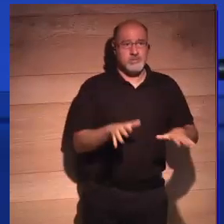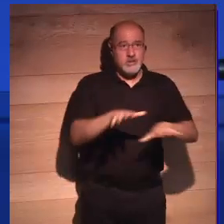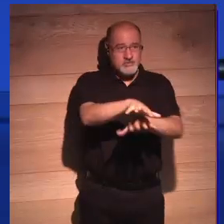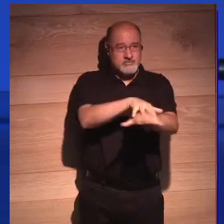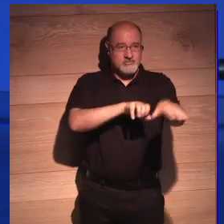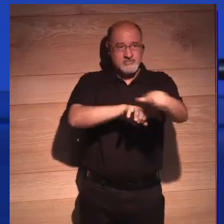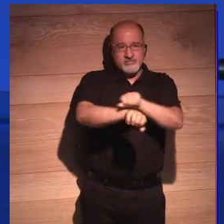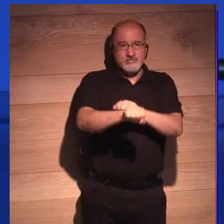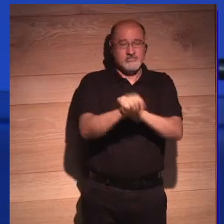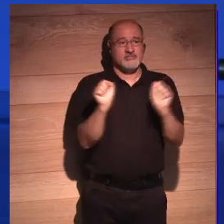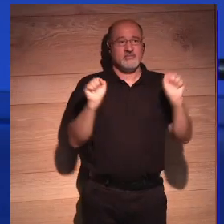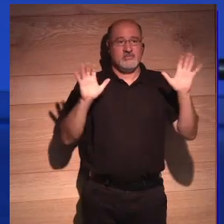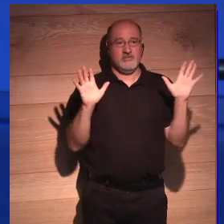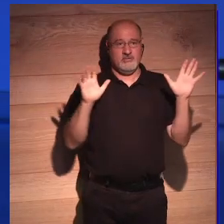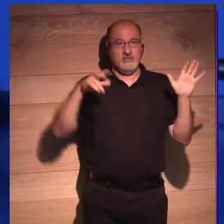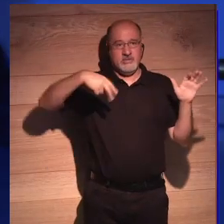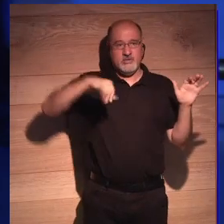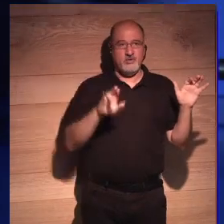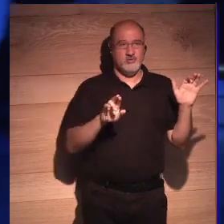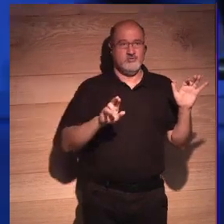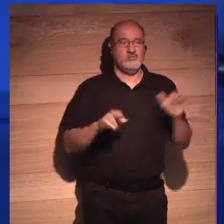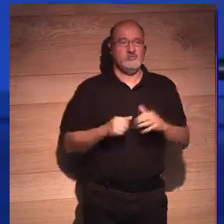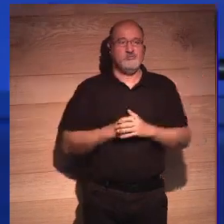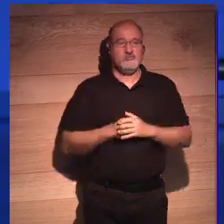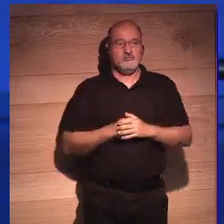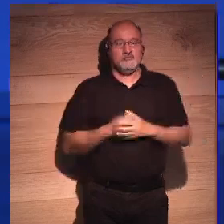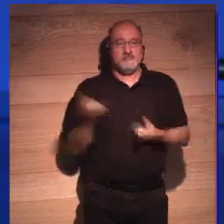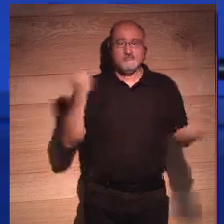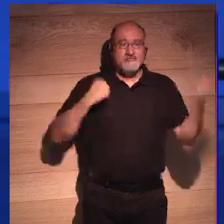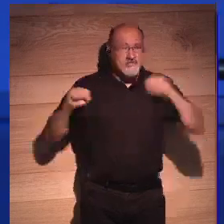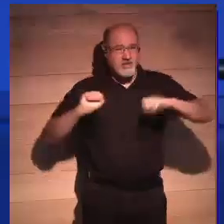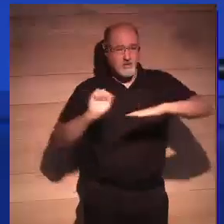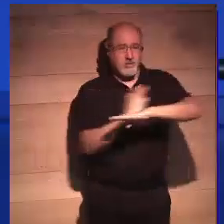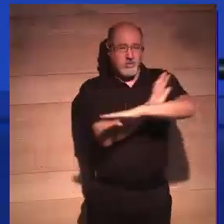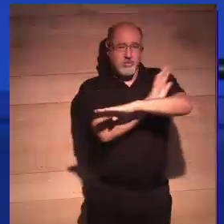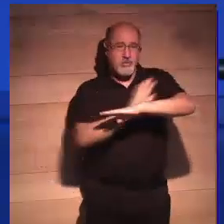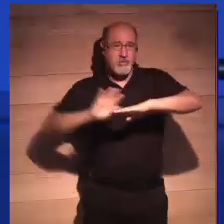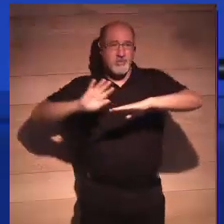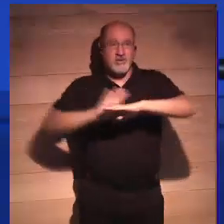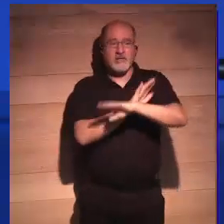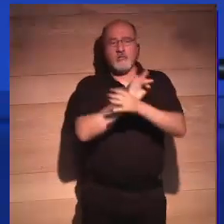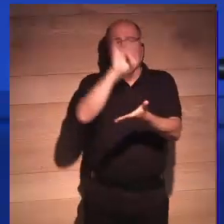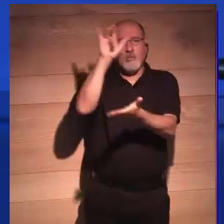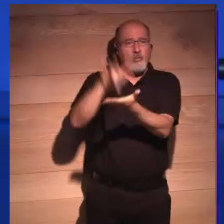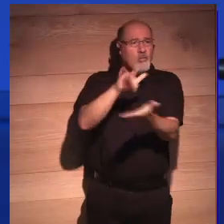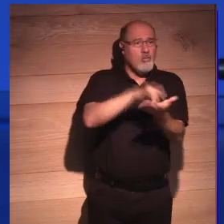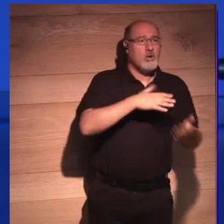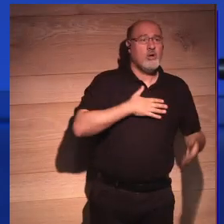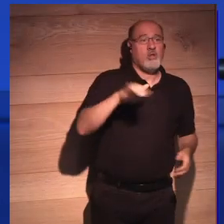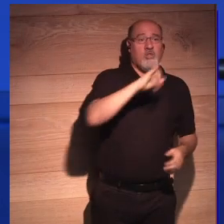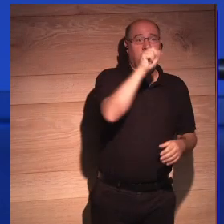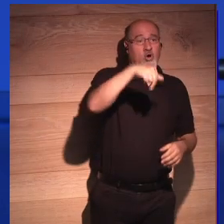body and got from his Mimu gloves. So this